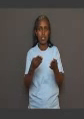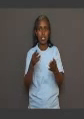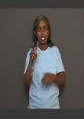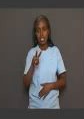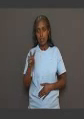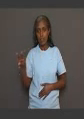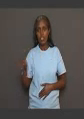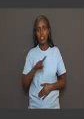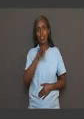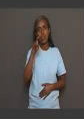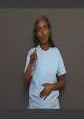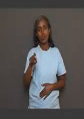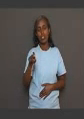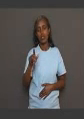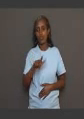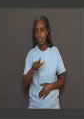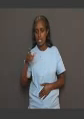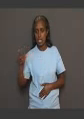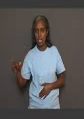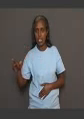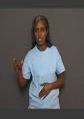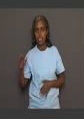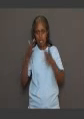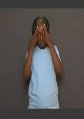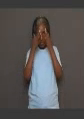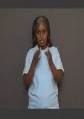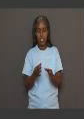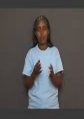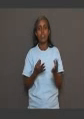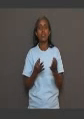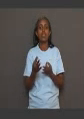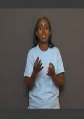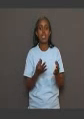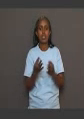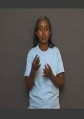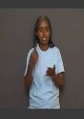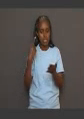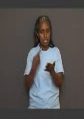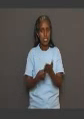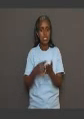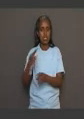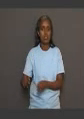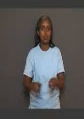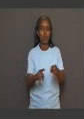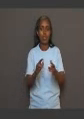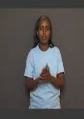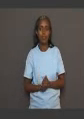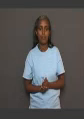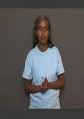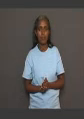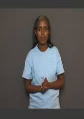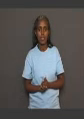vector equation of the line they determine is expressed this way.